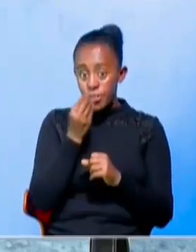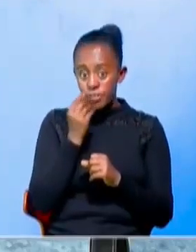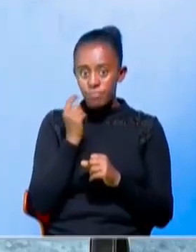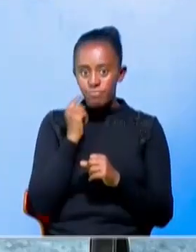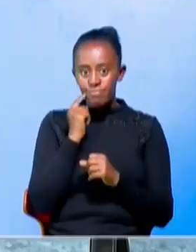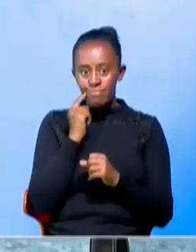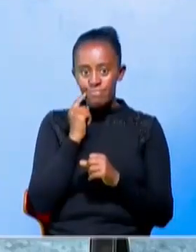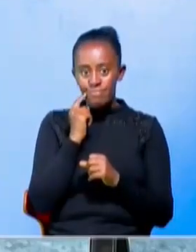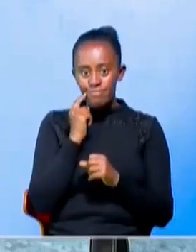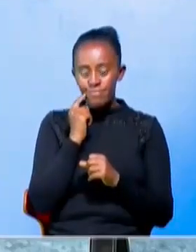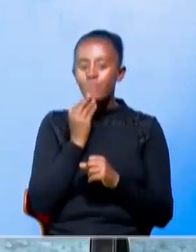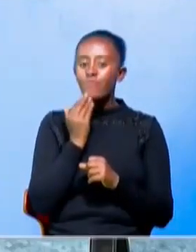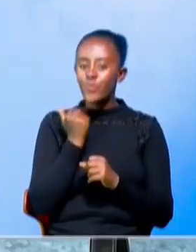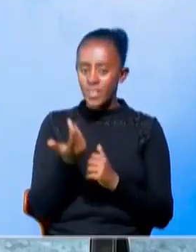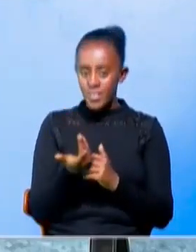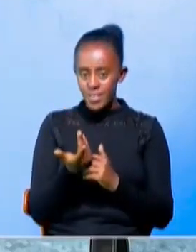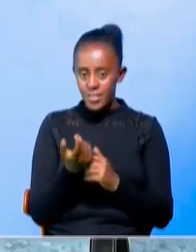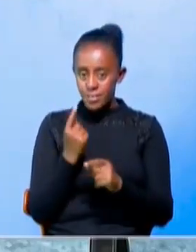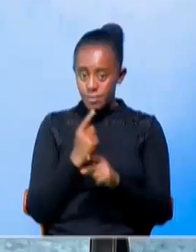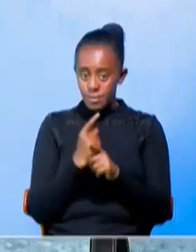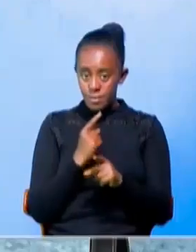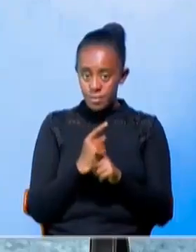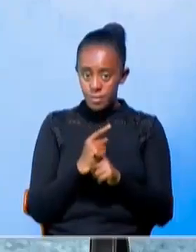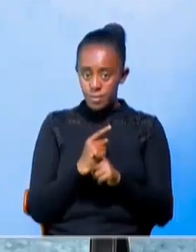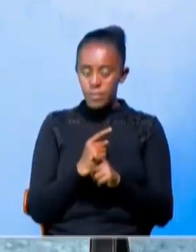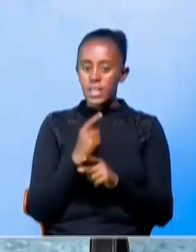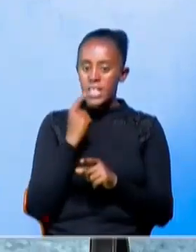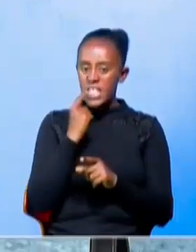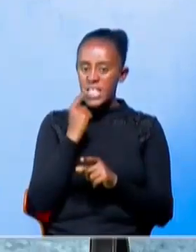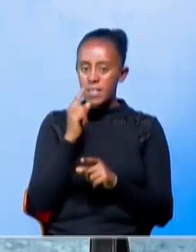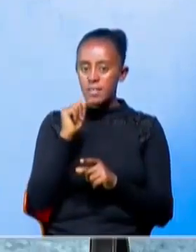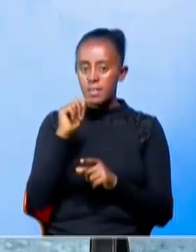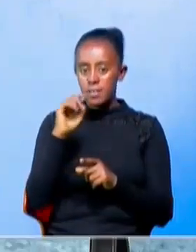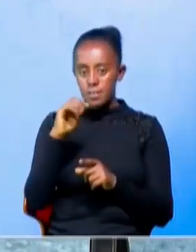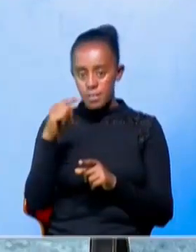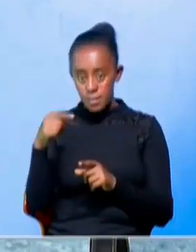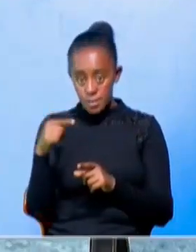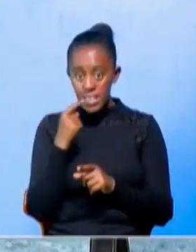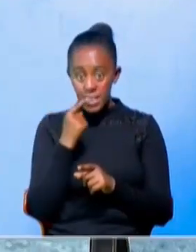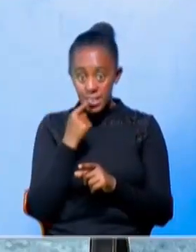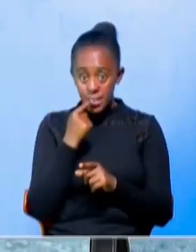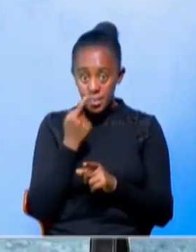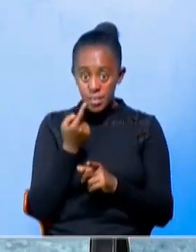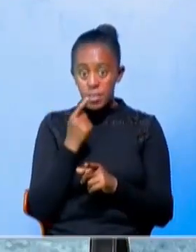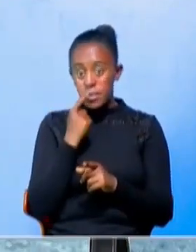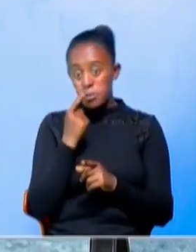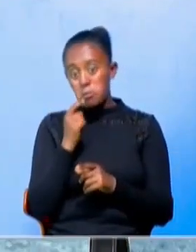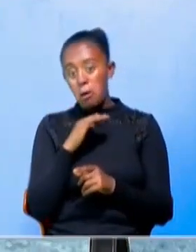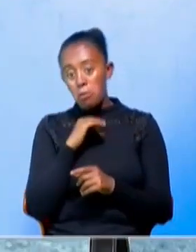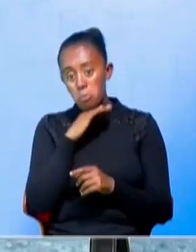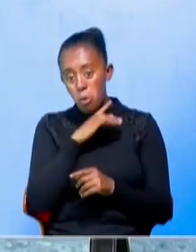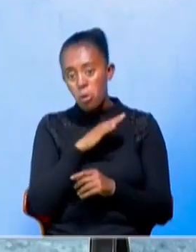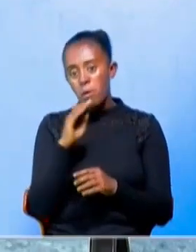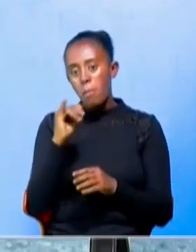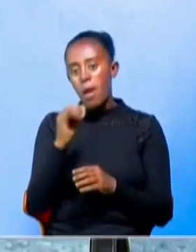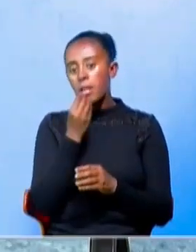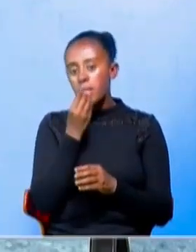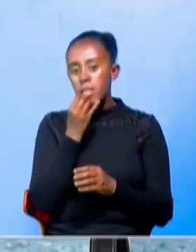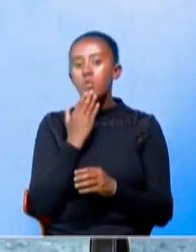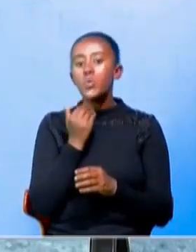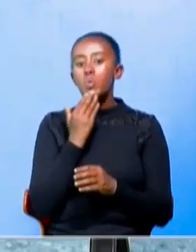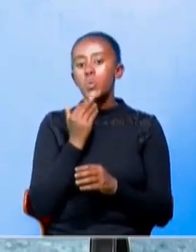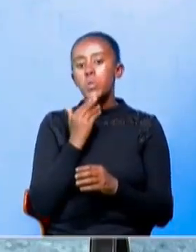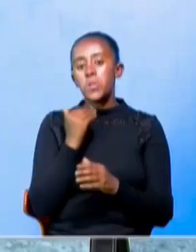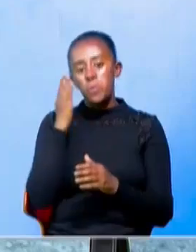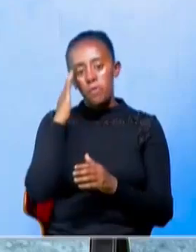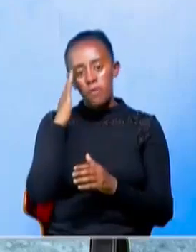Therefore, now, what will be the right form? Teeth. Many of the children's teeth can be spoiled by eating sweet. It's